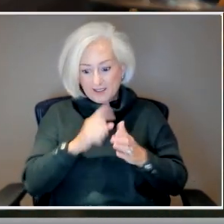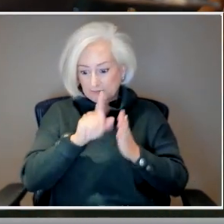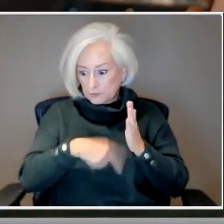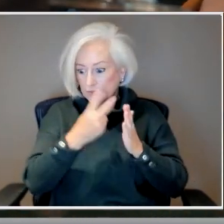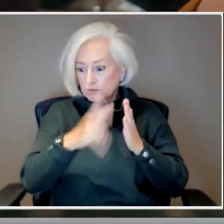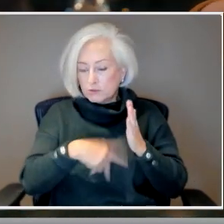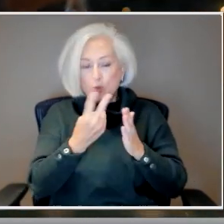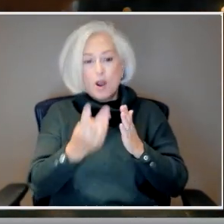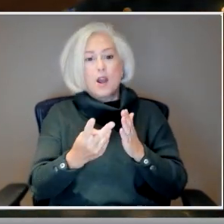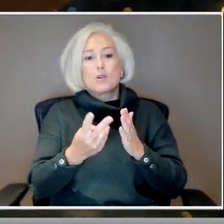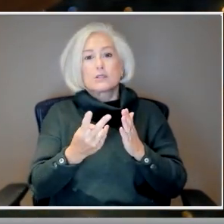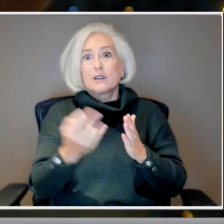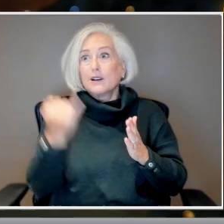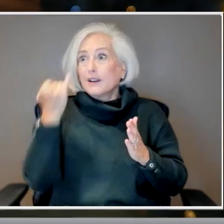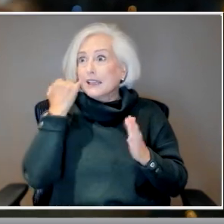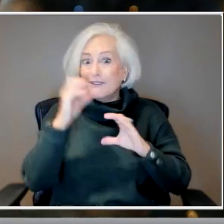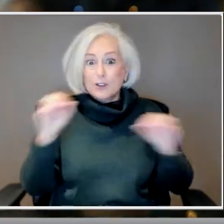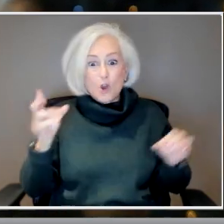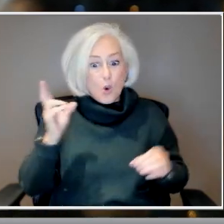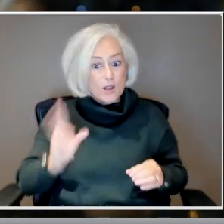disease.